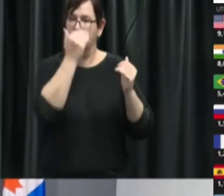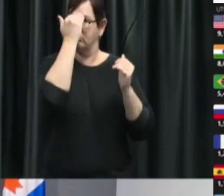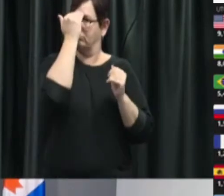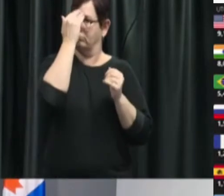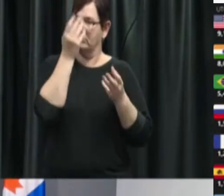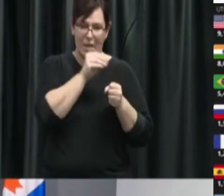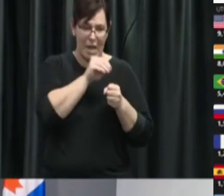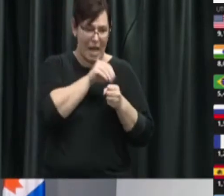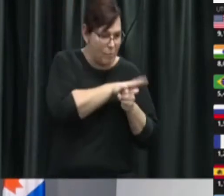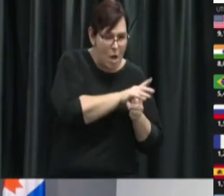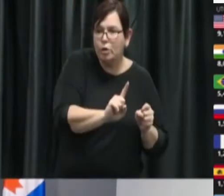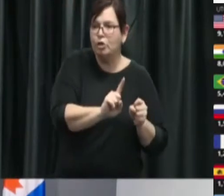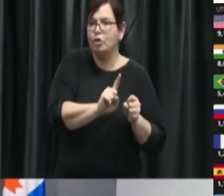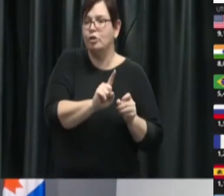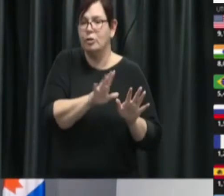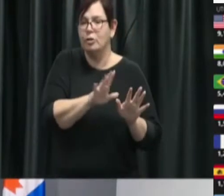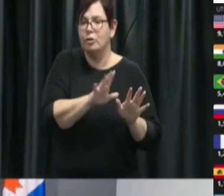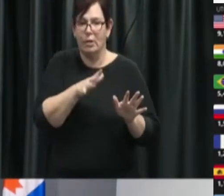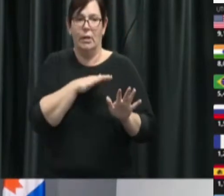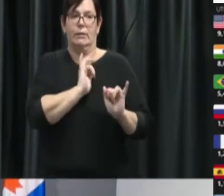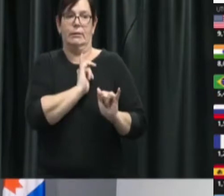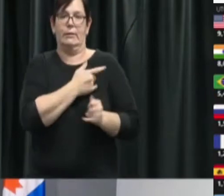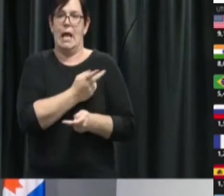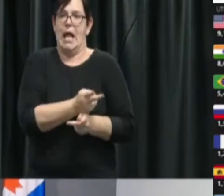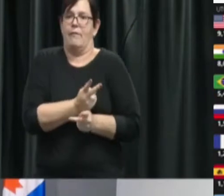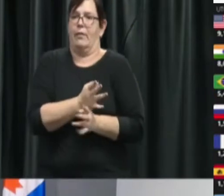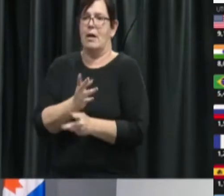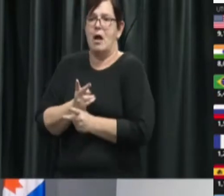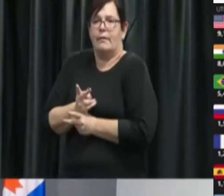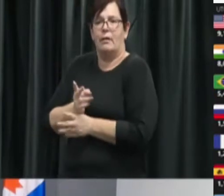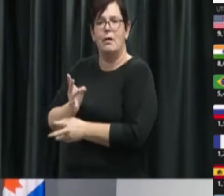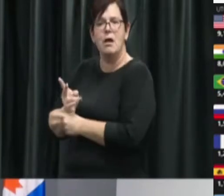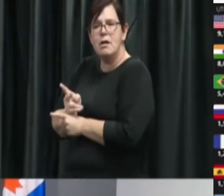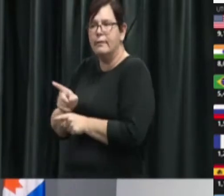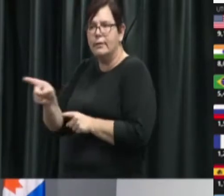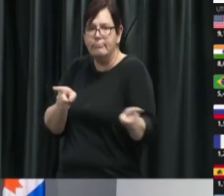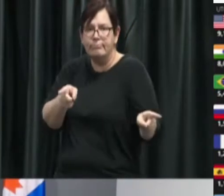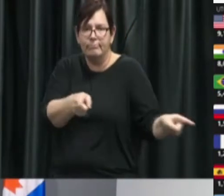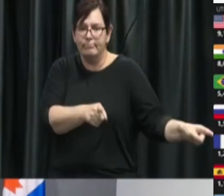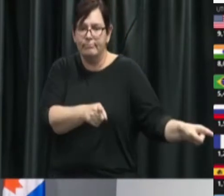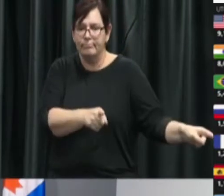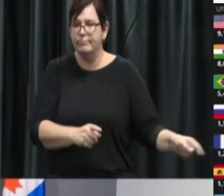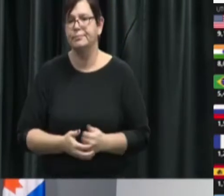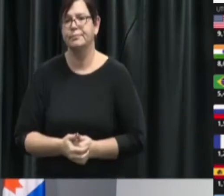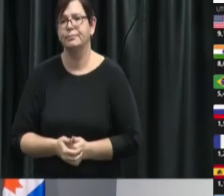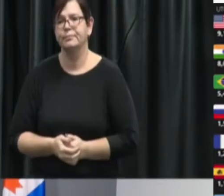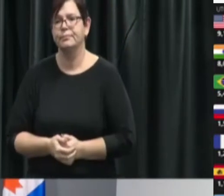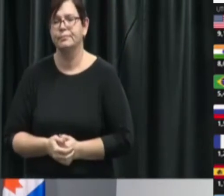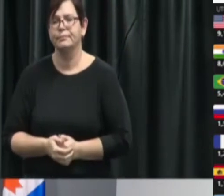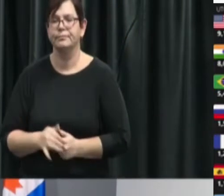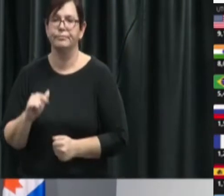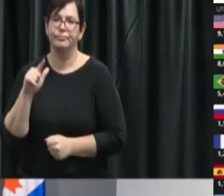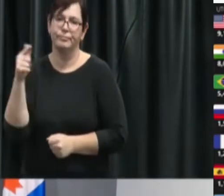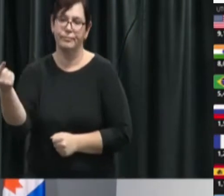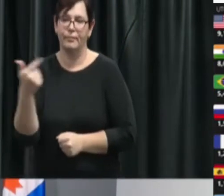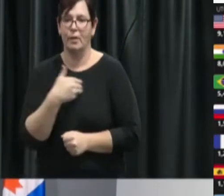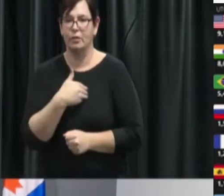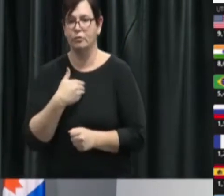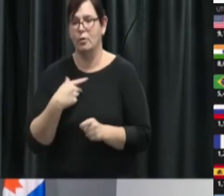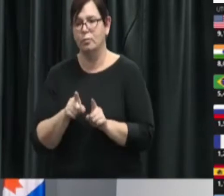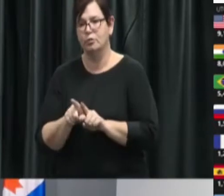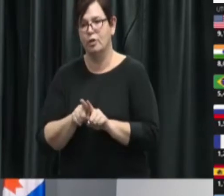action. We'll go next to Dave Ryder from the Toronto Star. Dave, go ahead. Hi, this question is for both Mayor Tory and